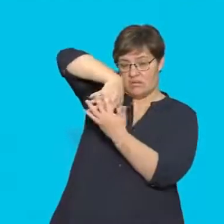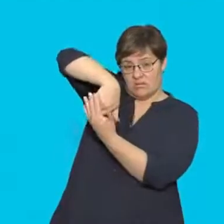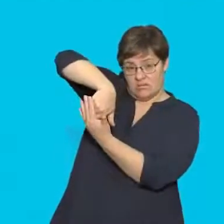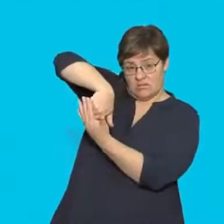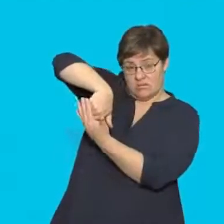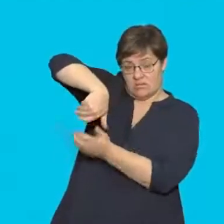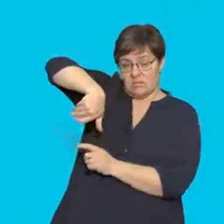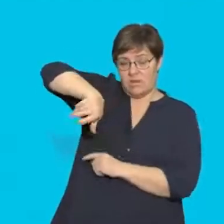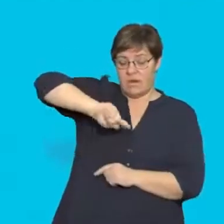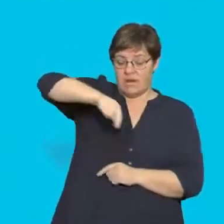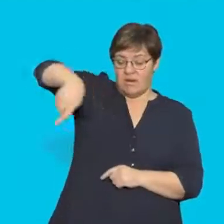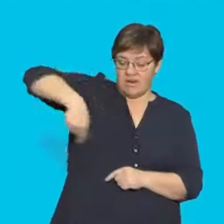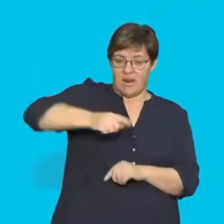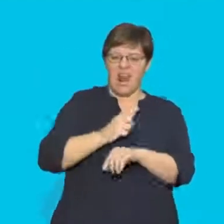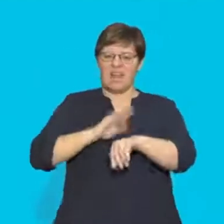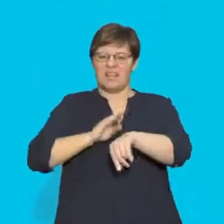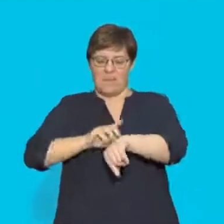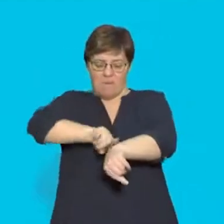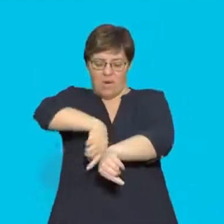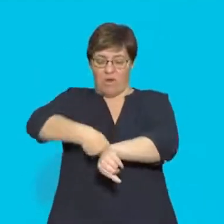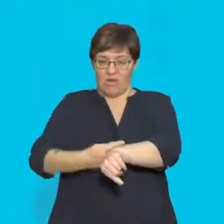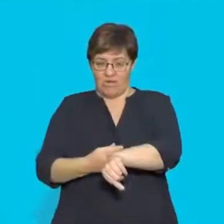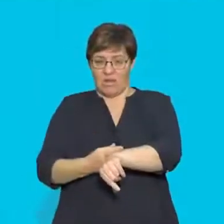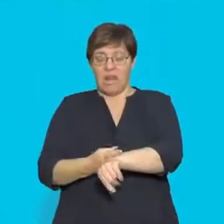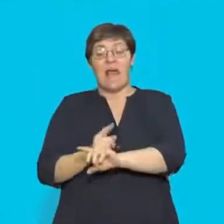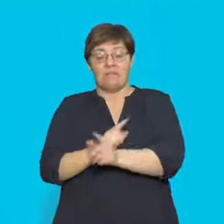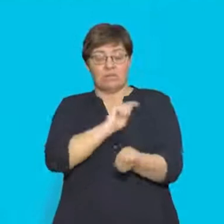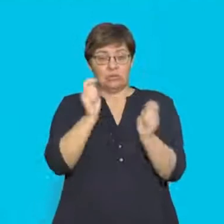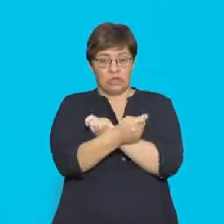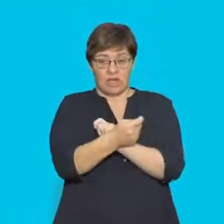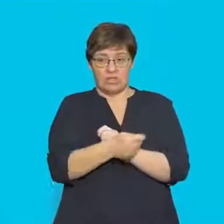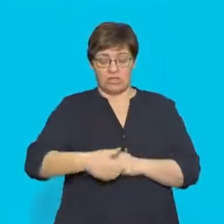fingers is in that clockwise direction? Whereas if I change the